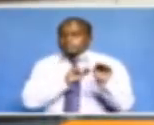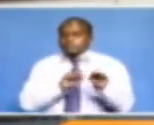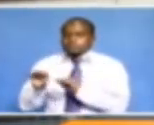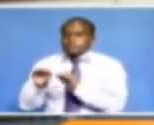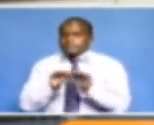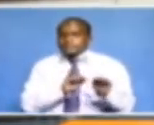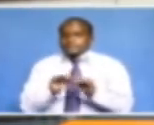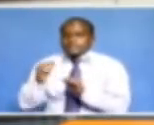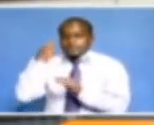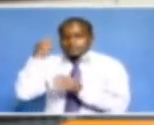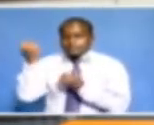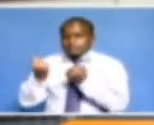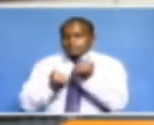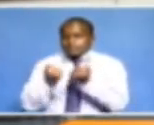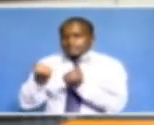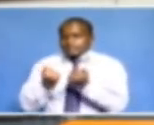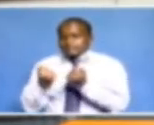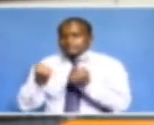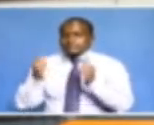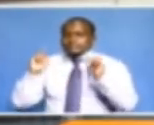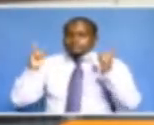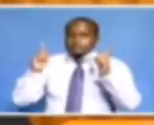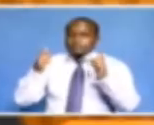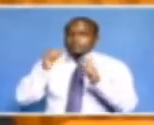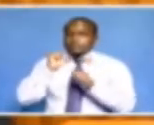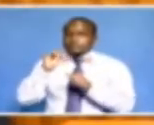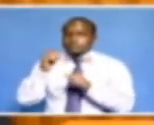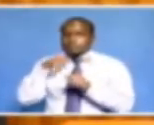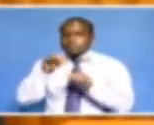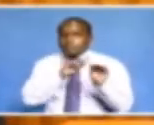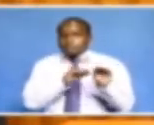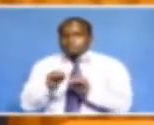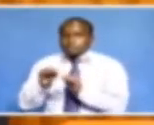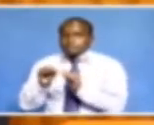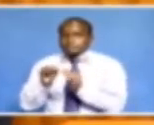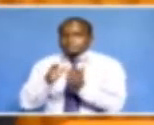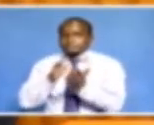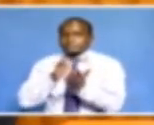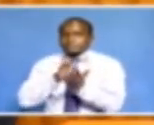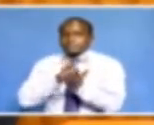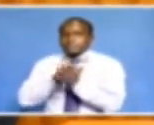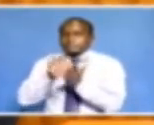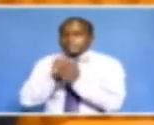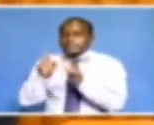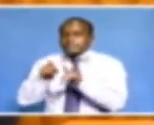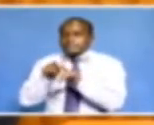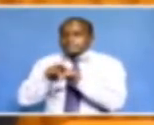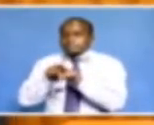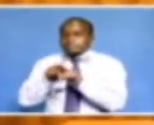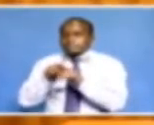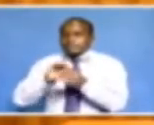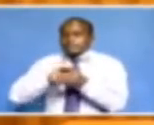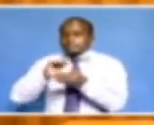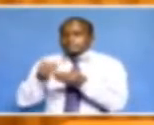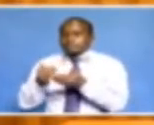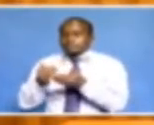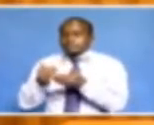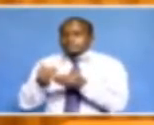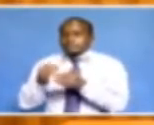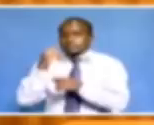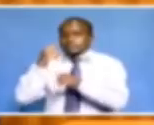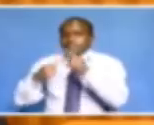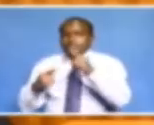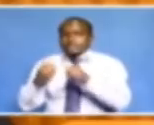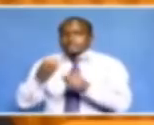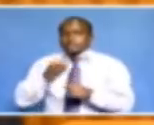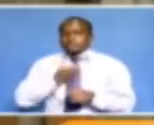for cars and trucks. So we are moving, spending the same amount of money that we pay per year into our old premises, which